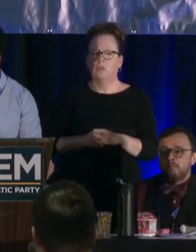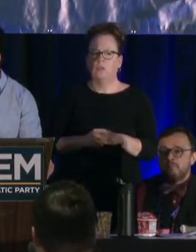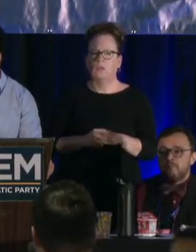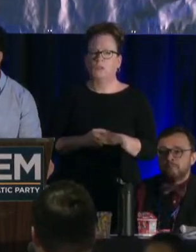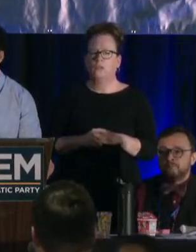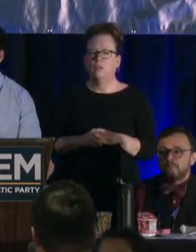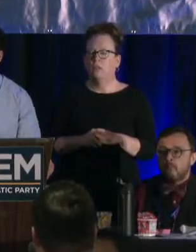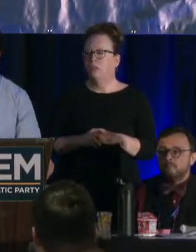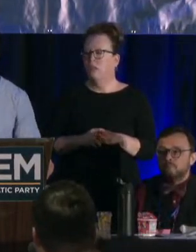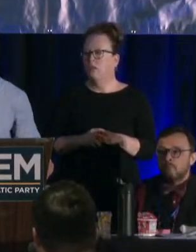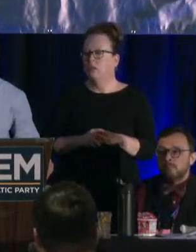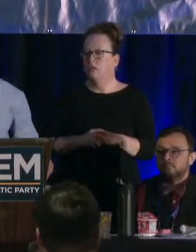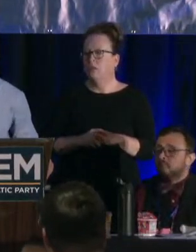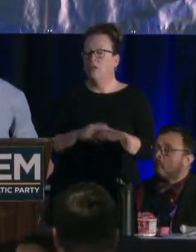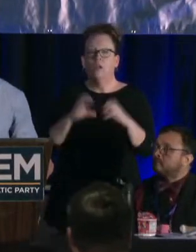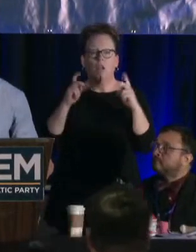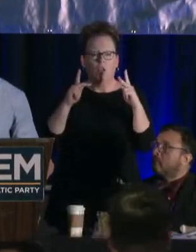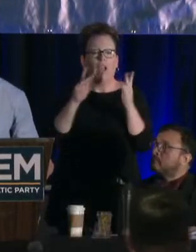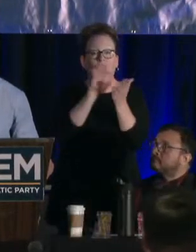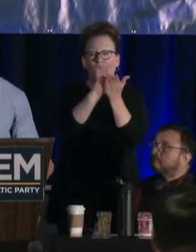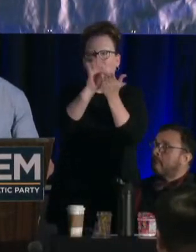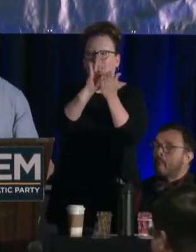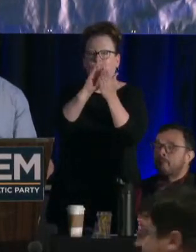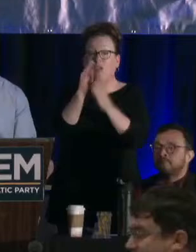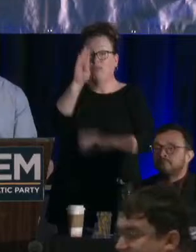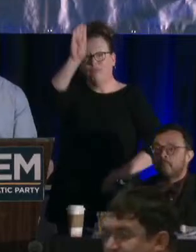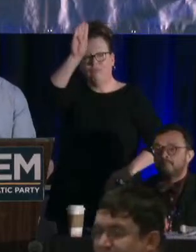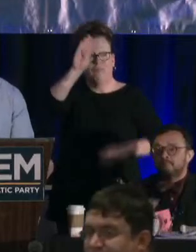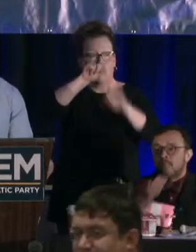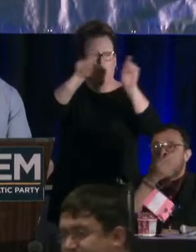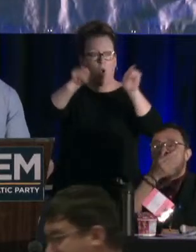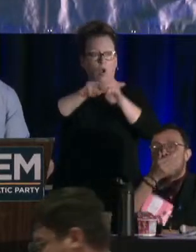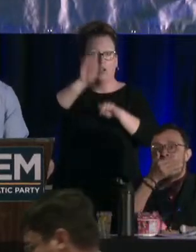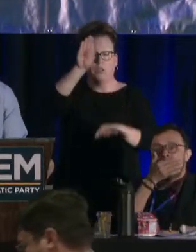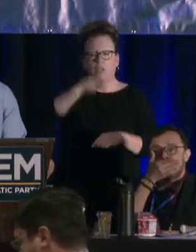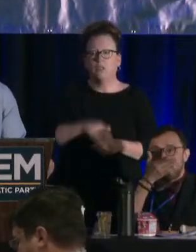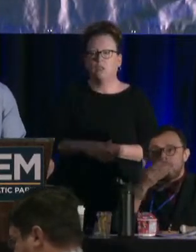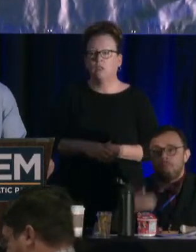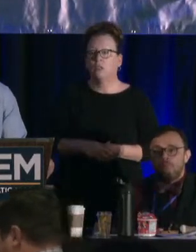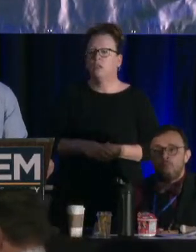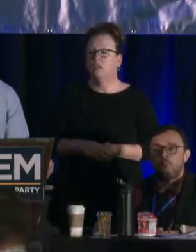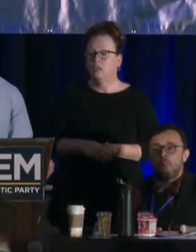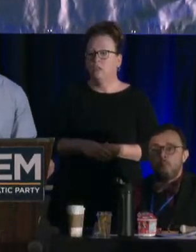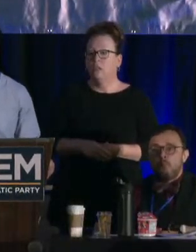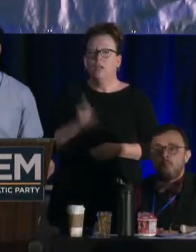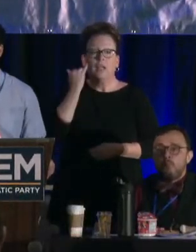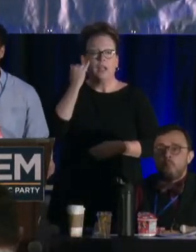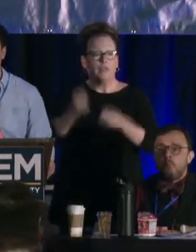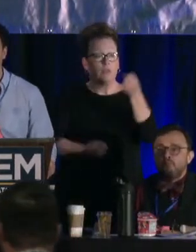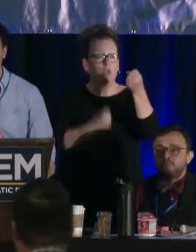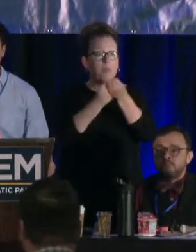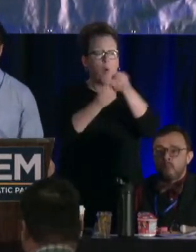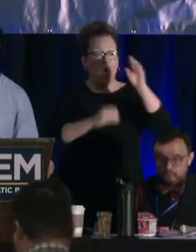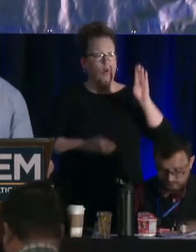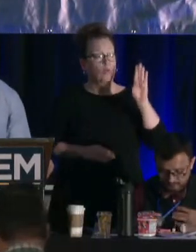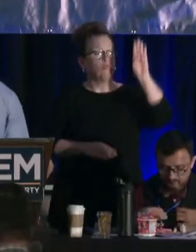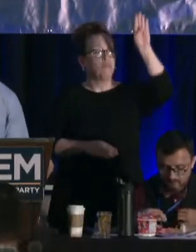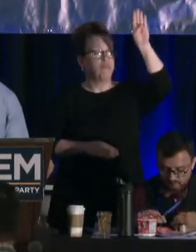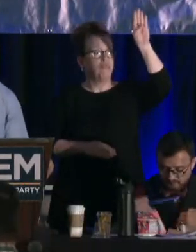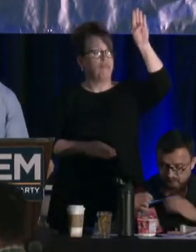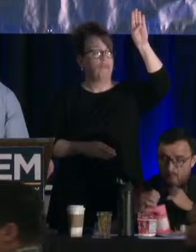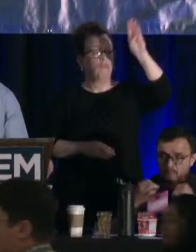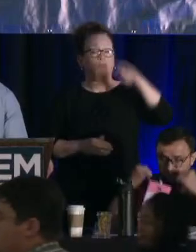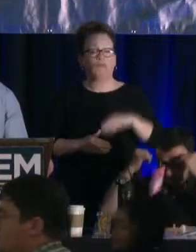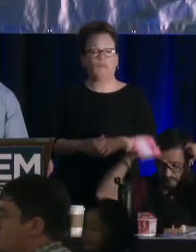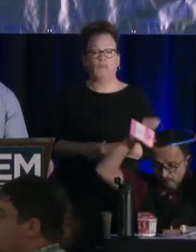Let's go to cards. So we're going to go to cards now. So if you are in support of the committee's recommendation, please raise